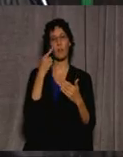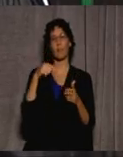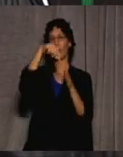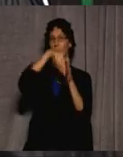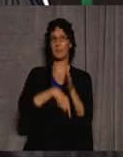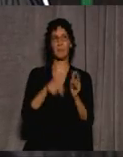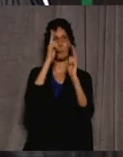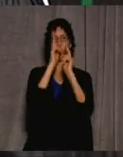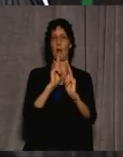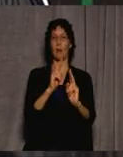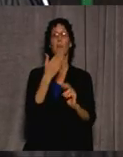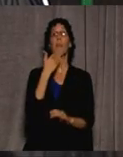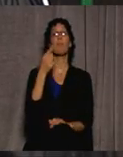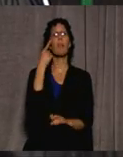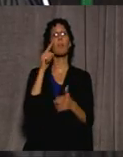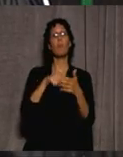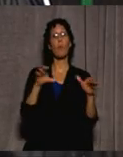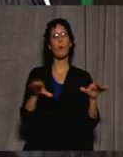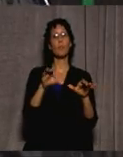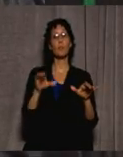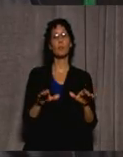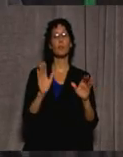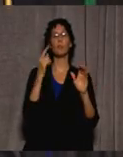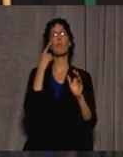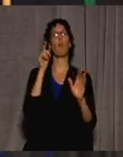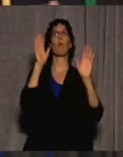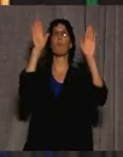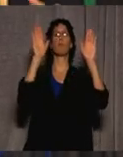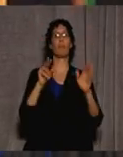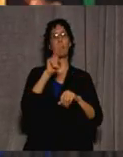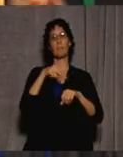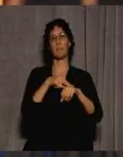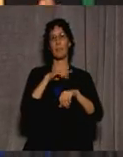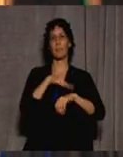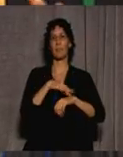do for this, the greatest nation on earth.